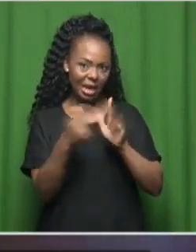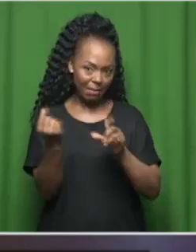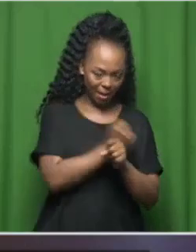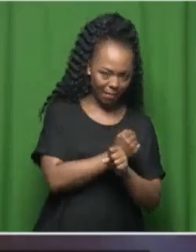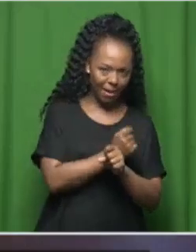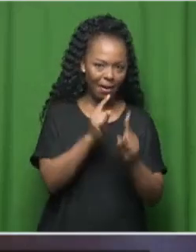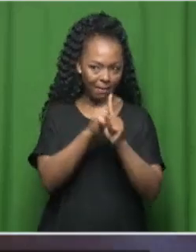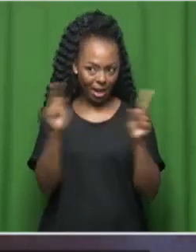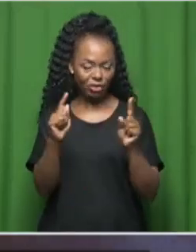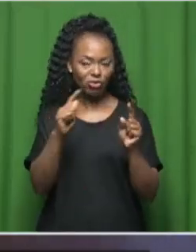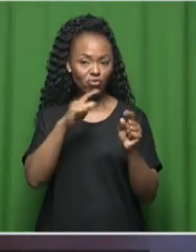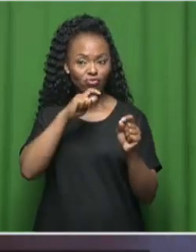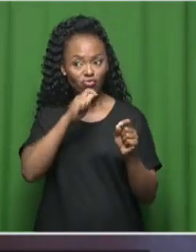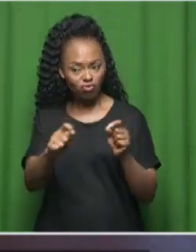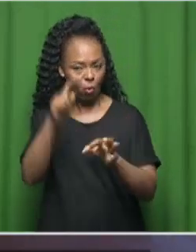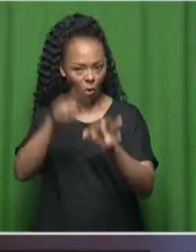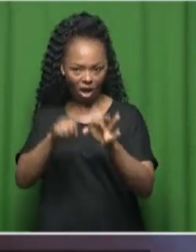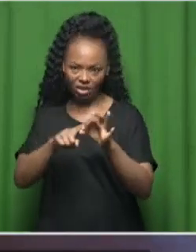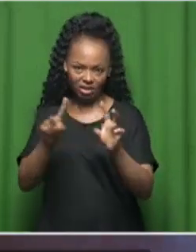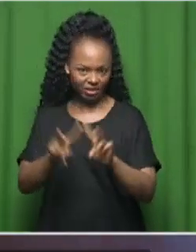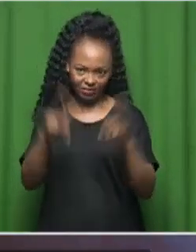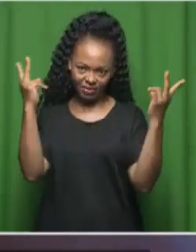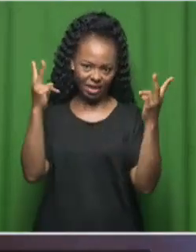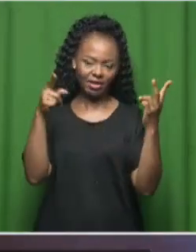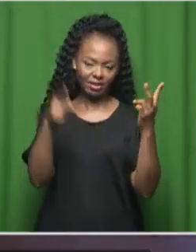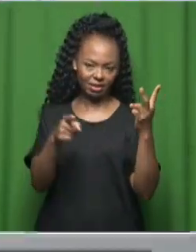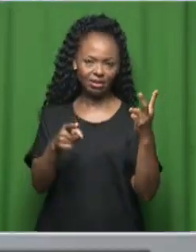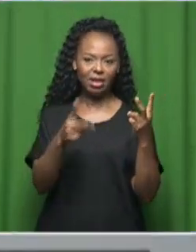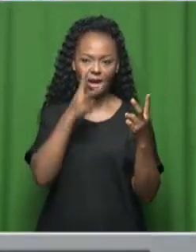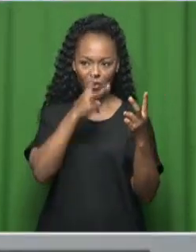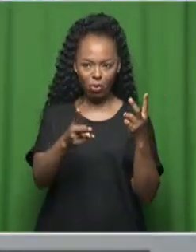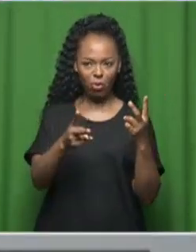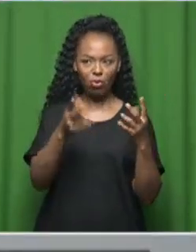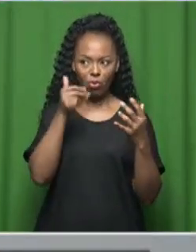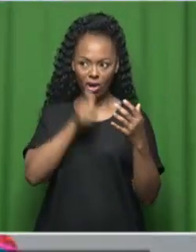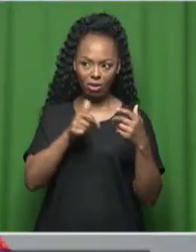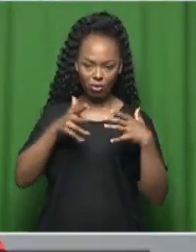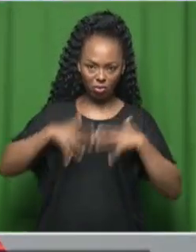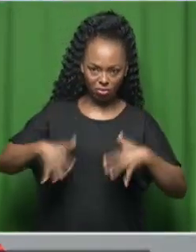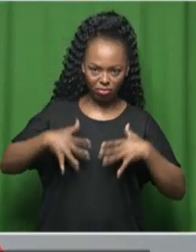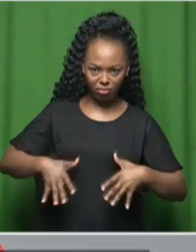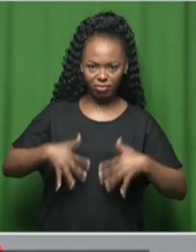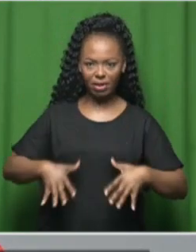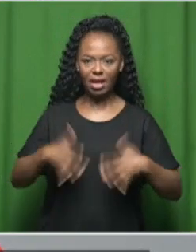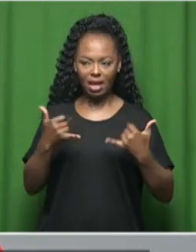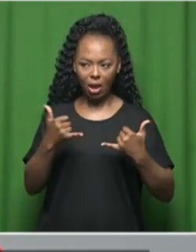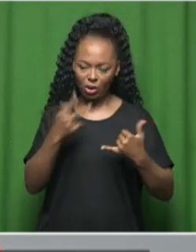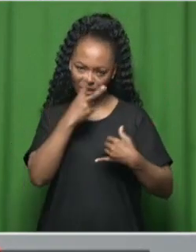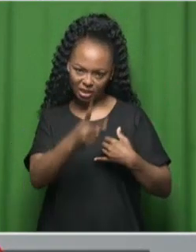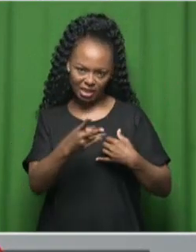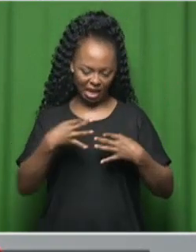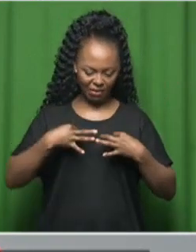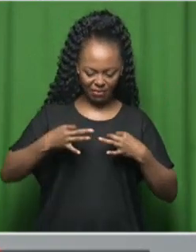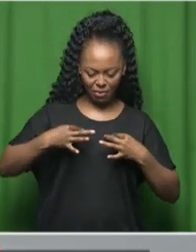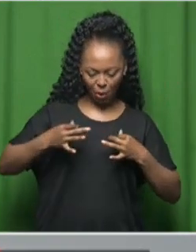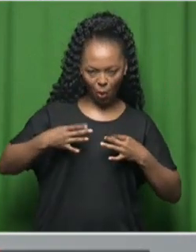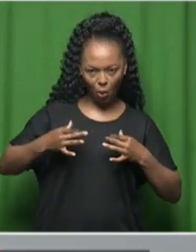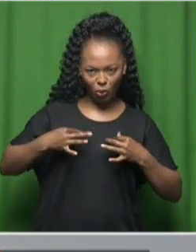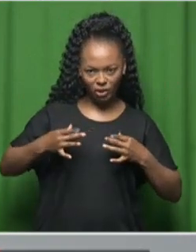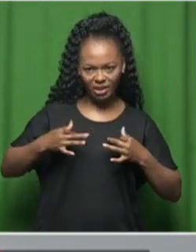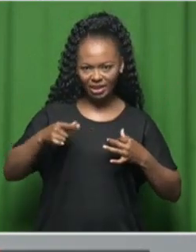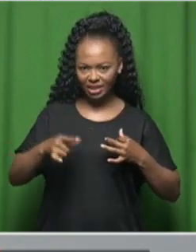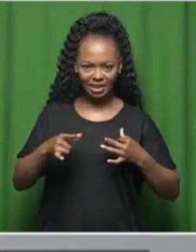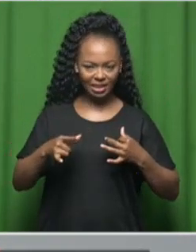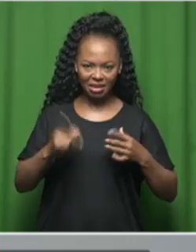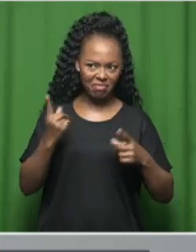quality is subpar. When we looked at the garments, it's not the quality that we used, because they also sell